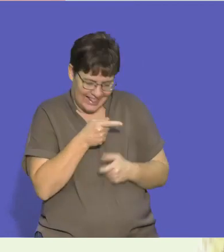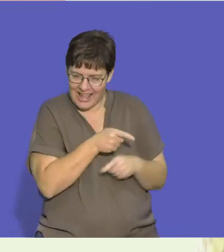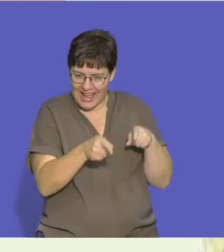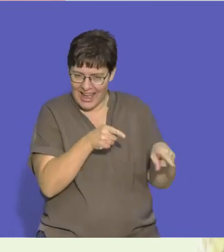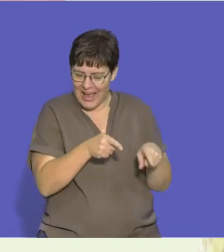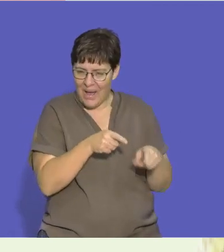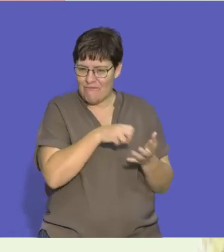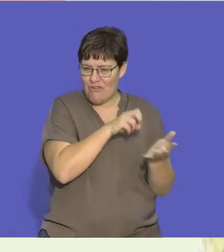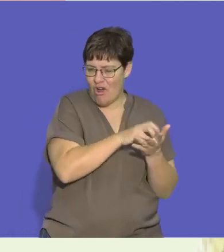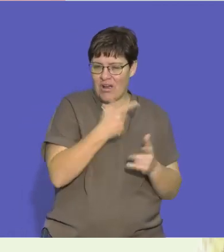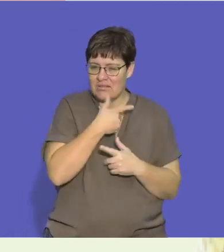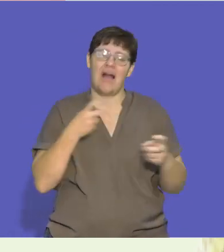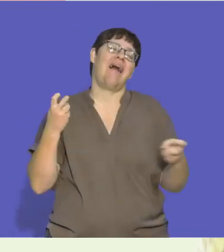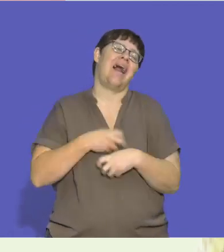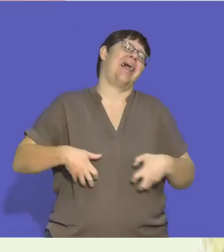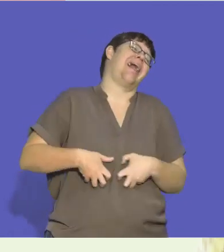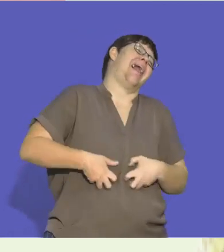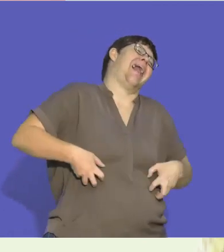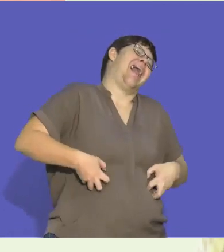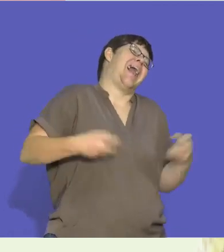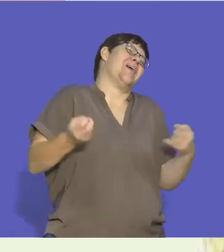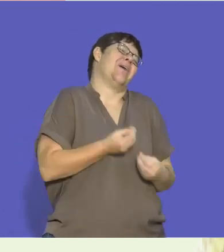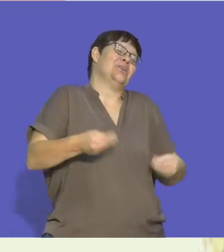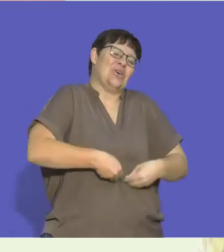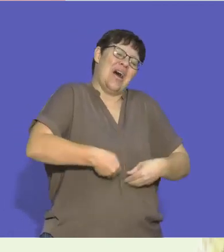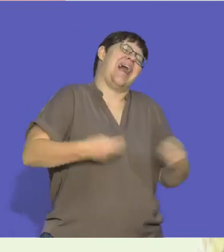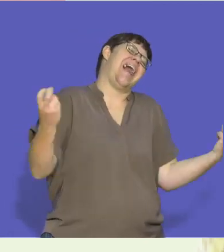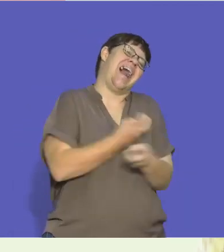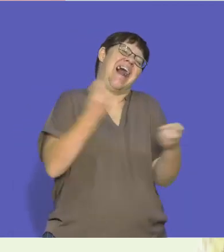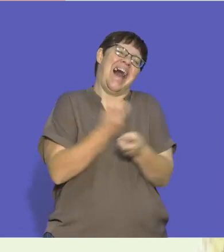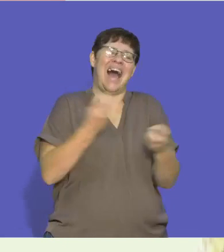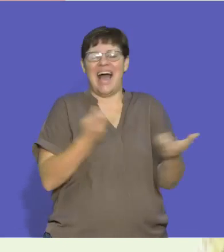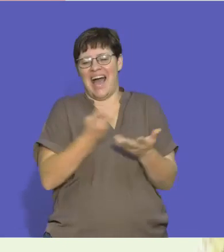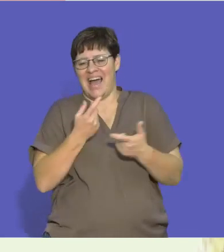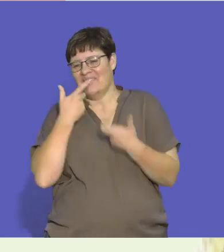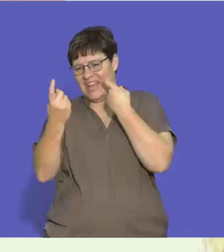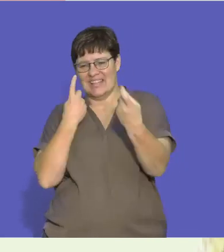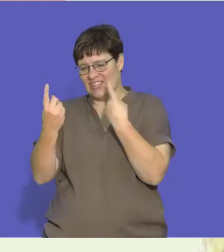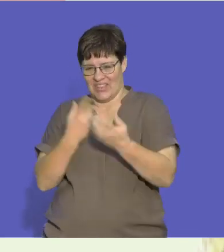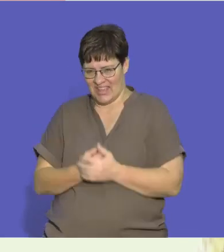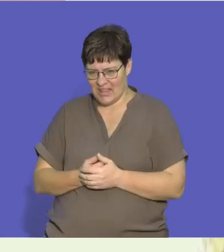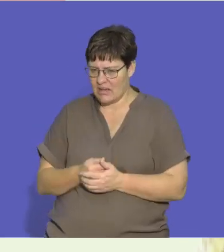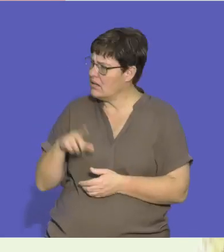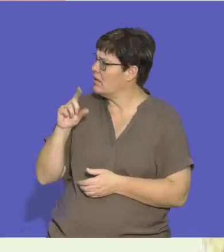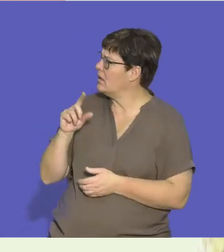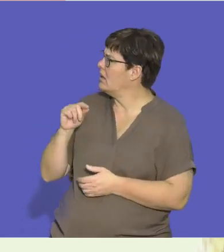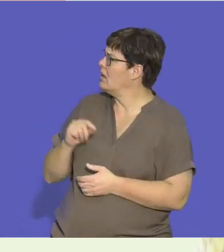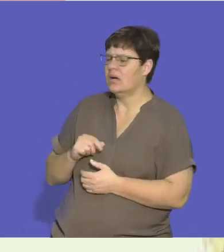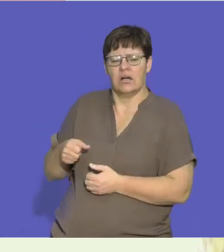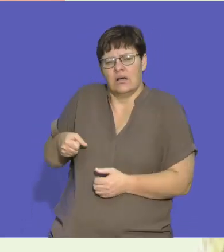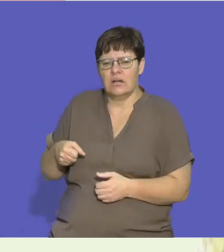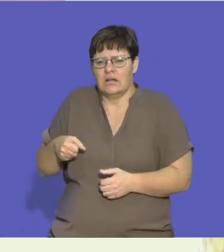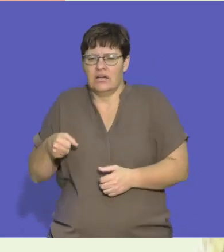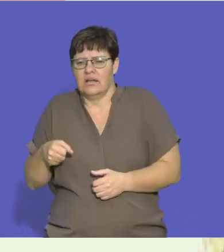They laughed till their sides ached. They fell to the floor laughing at each other. Mrs. Hen walked off with